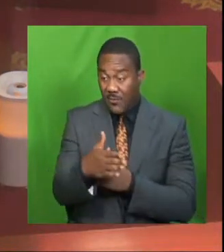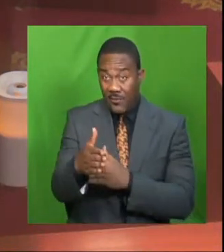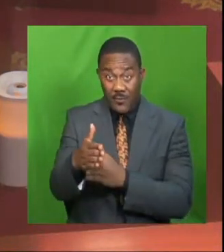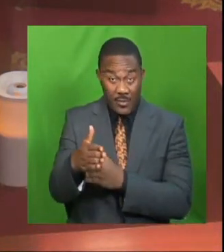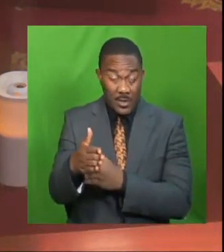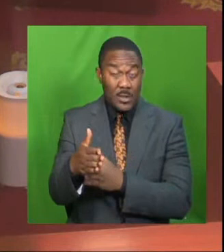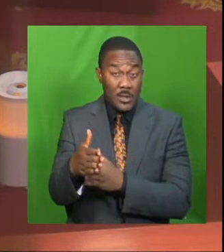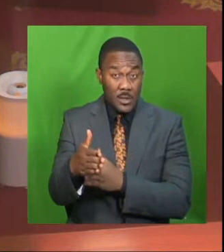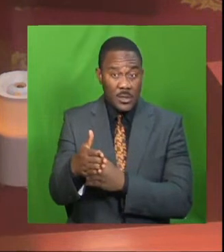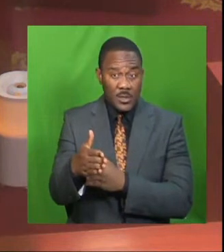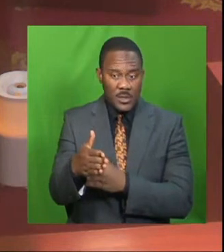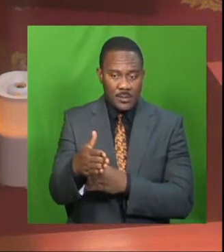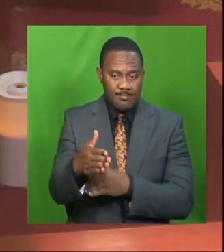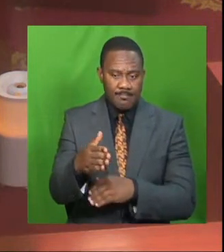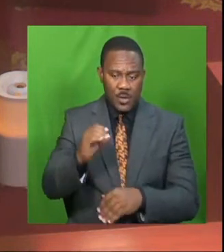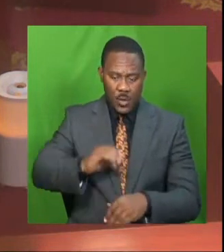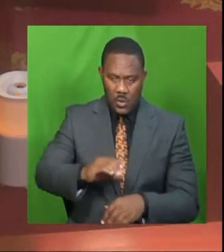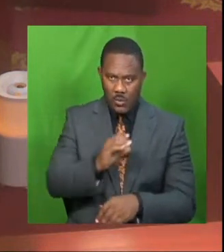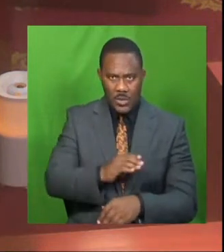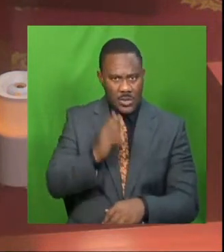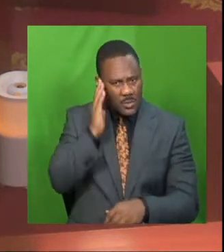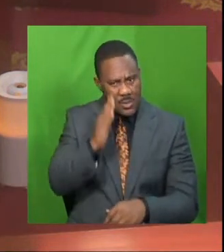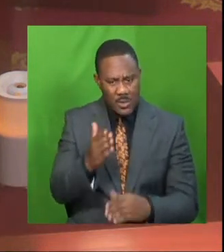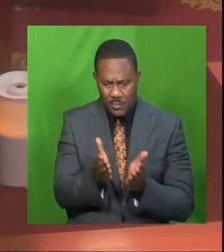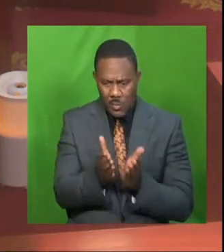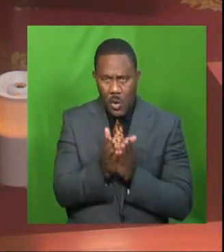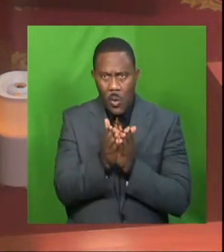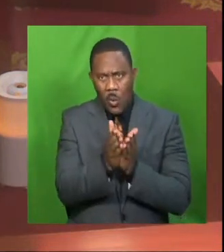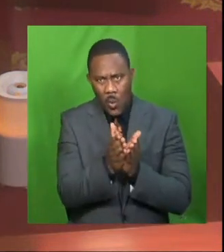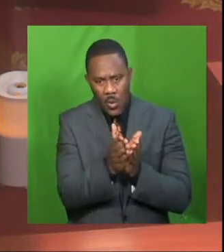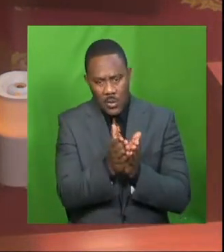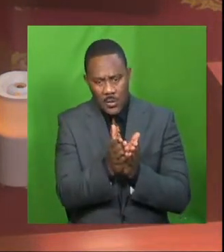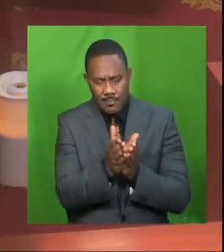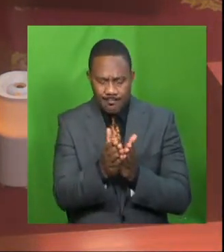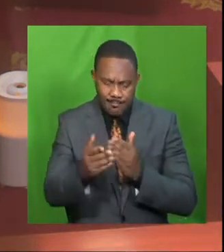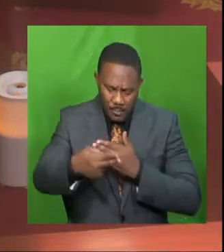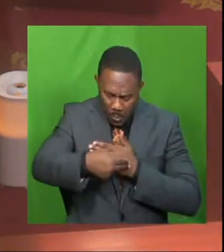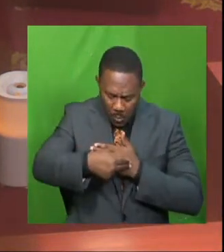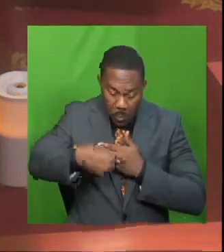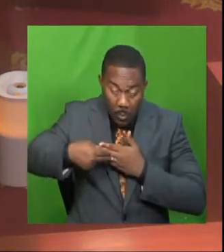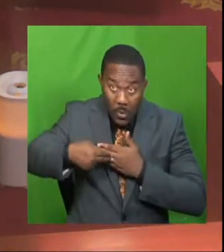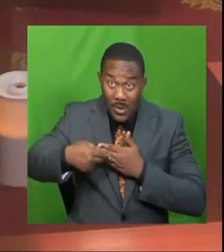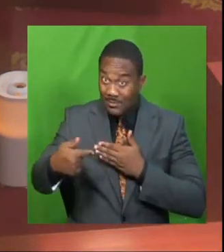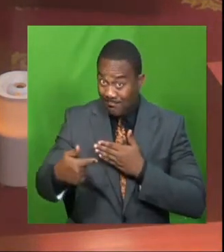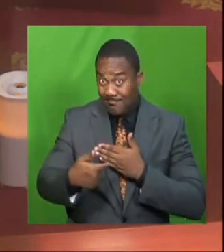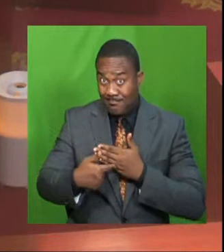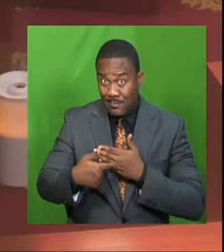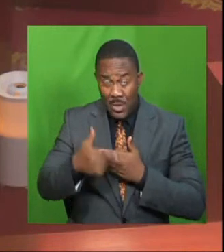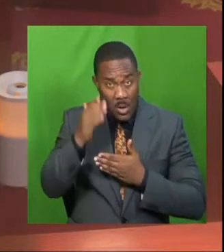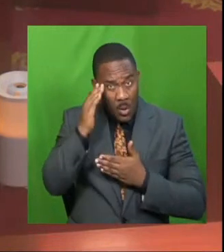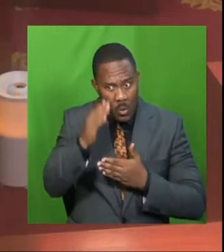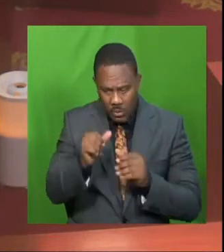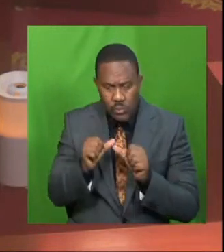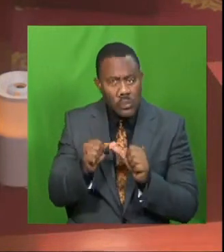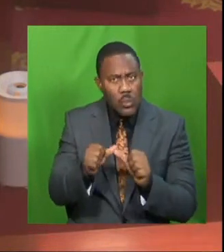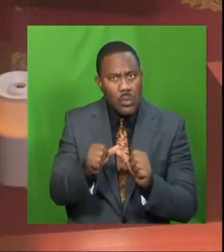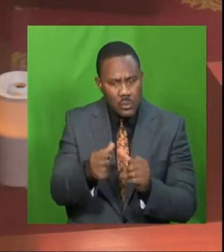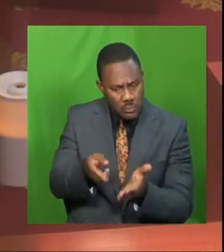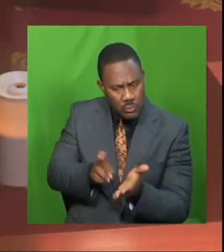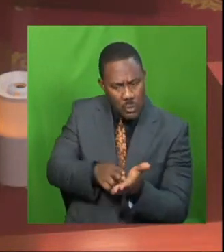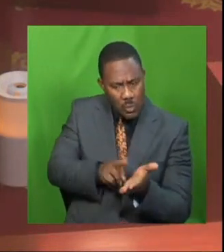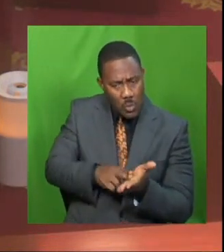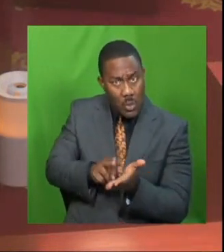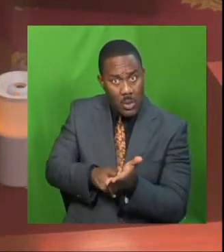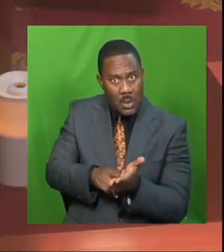identification registration, which will be tied to the premise fuel distribution to ensure that